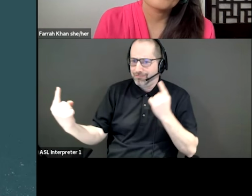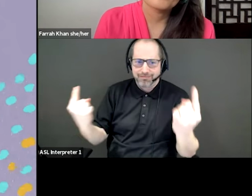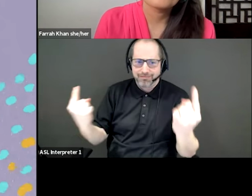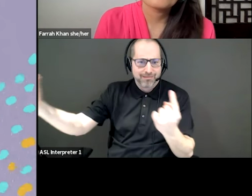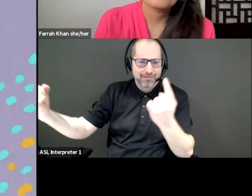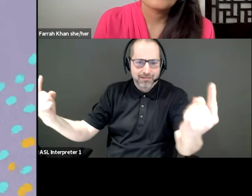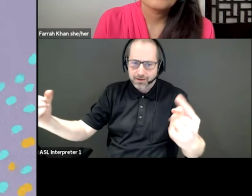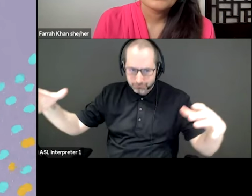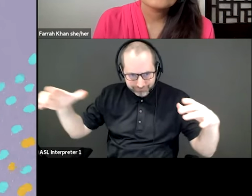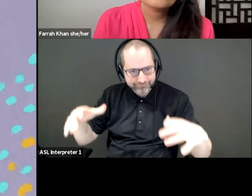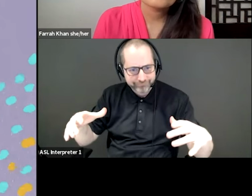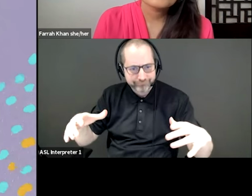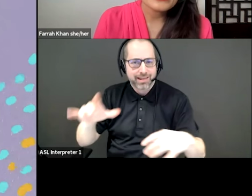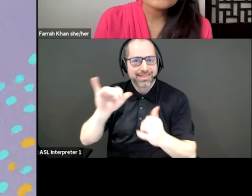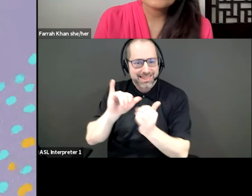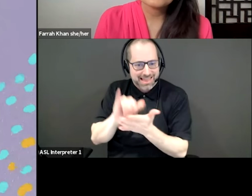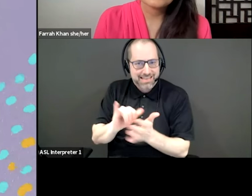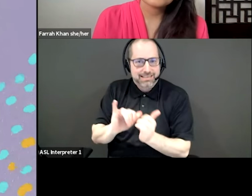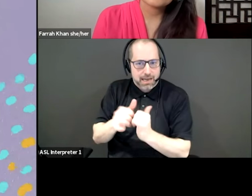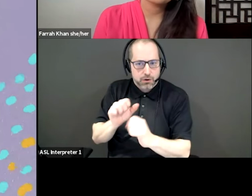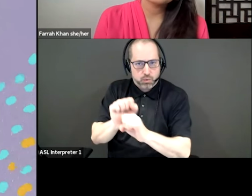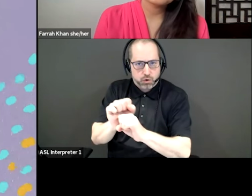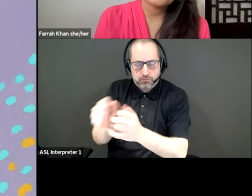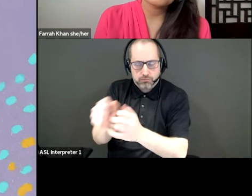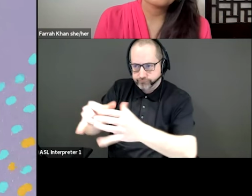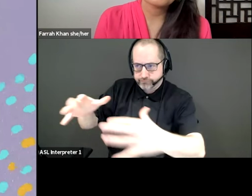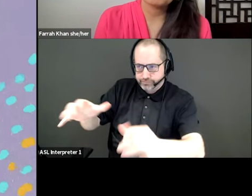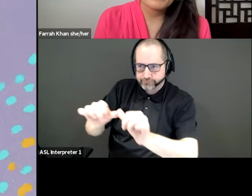forward. And so the National Skillshare